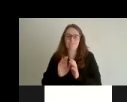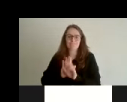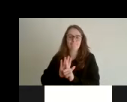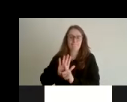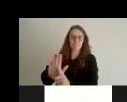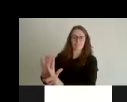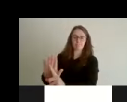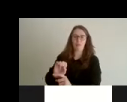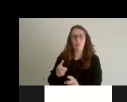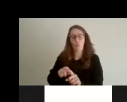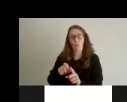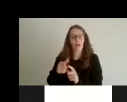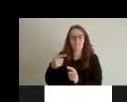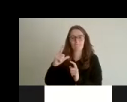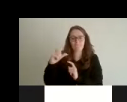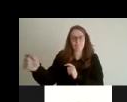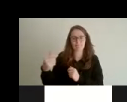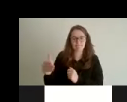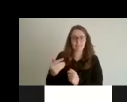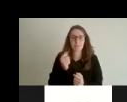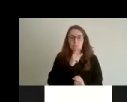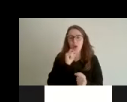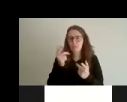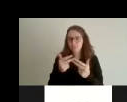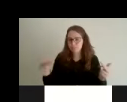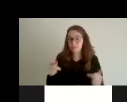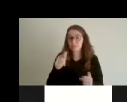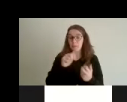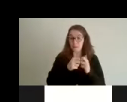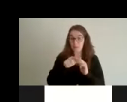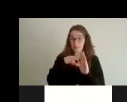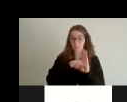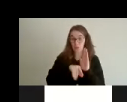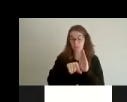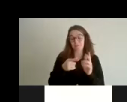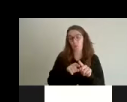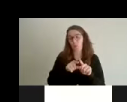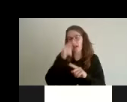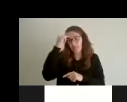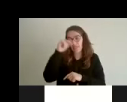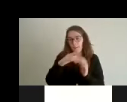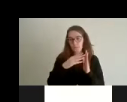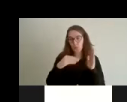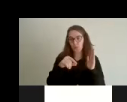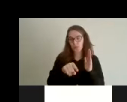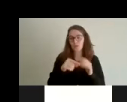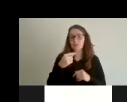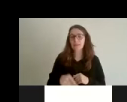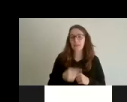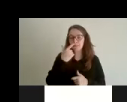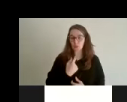the reasons that is listed here. But the leaky pipeline, the idea of that there is one pipeline for